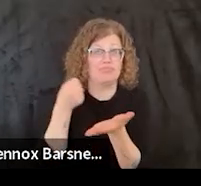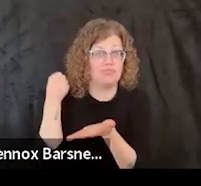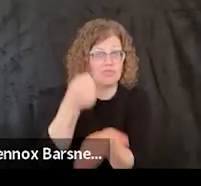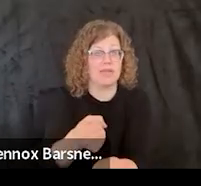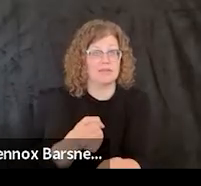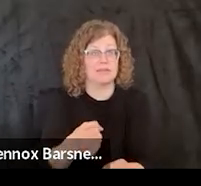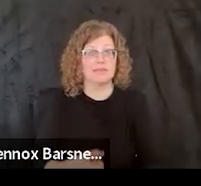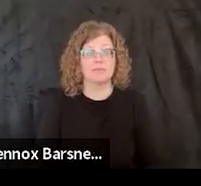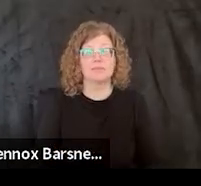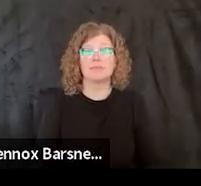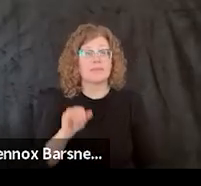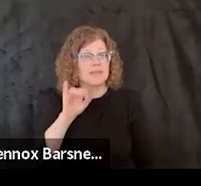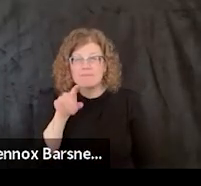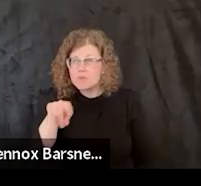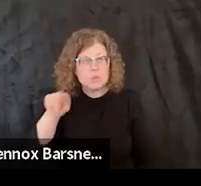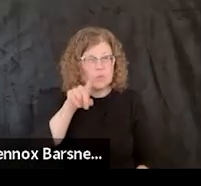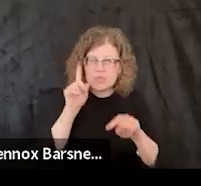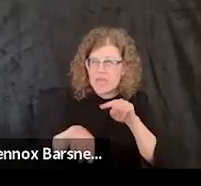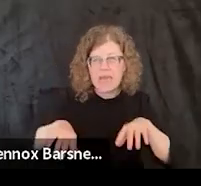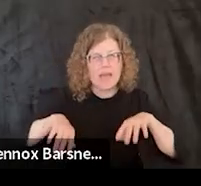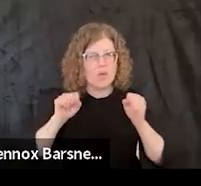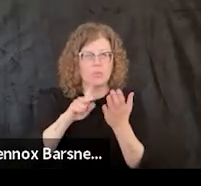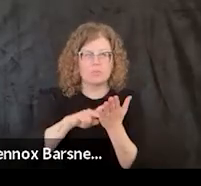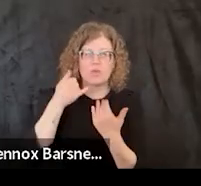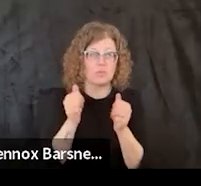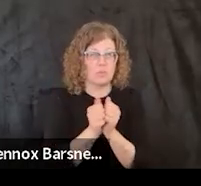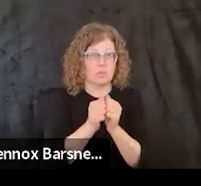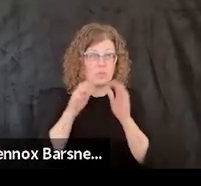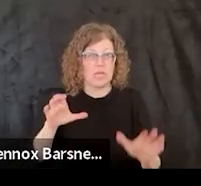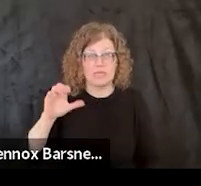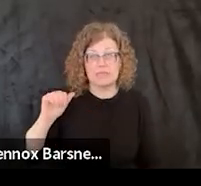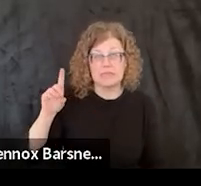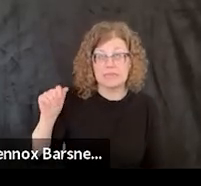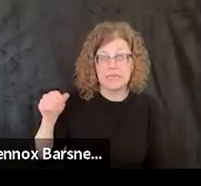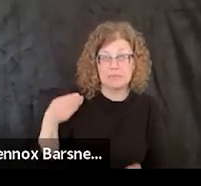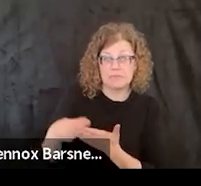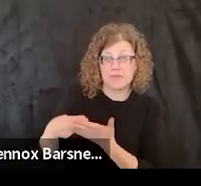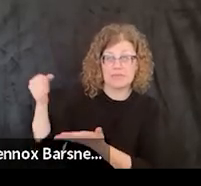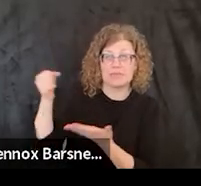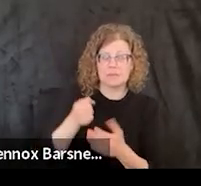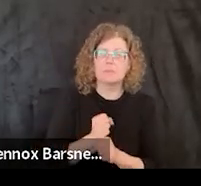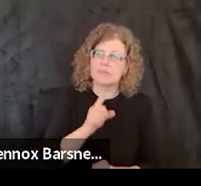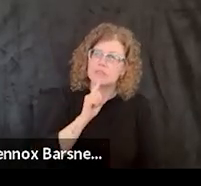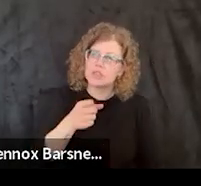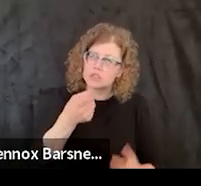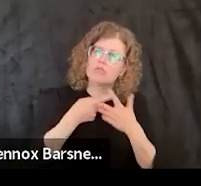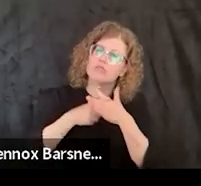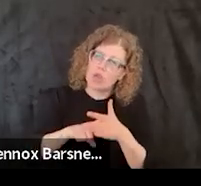confirming and receiving funding, then please ensure it takes place after the funding is scheduled to be